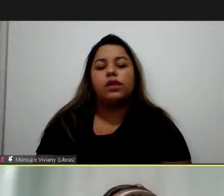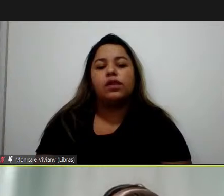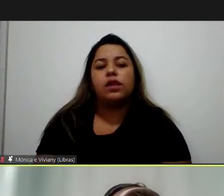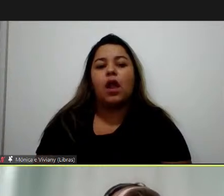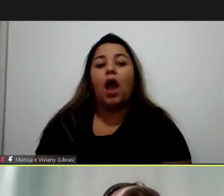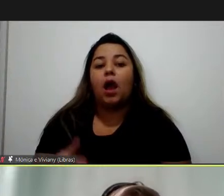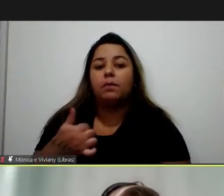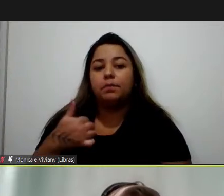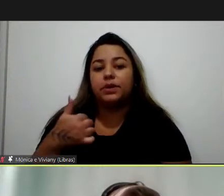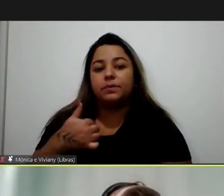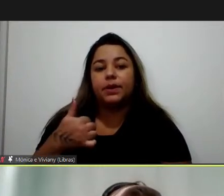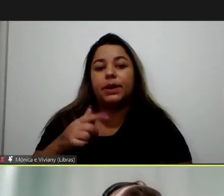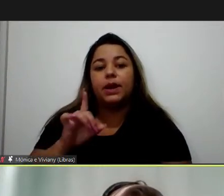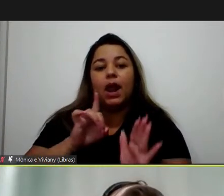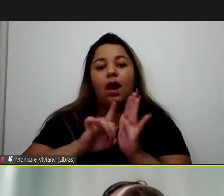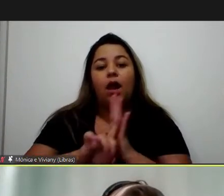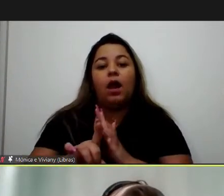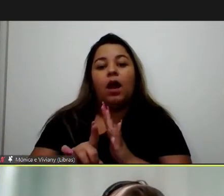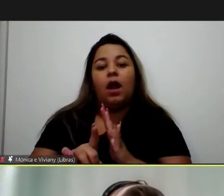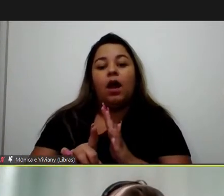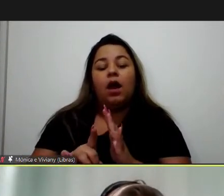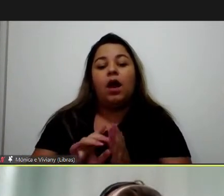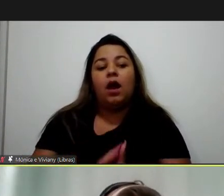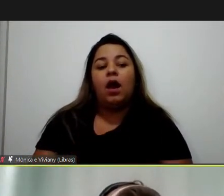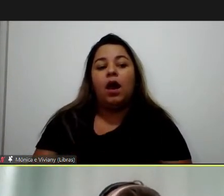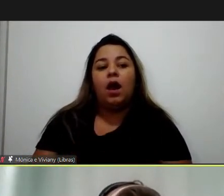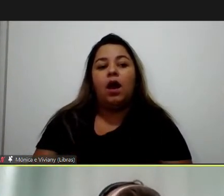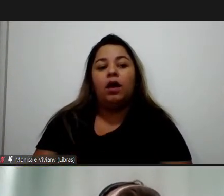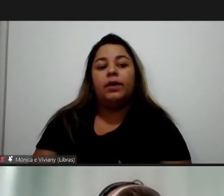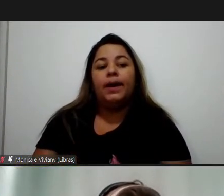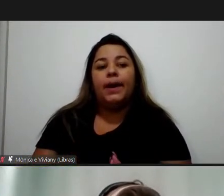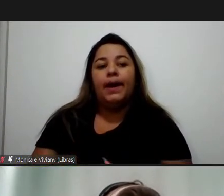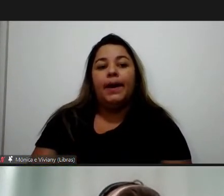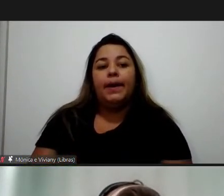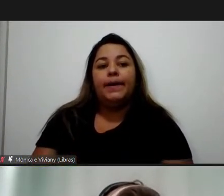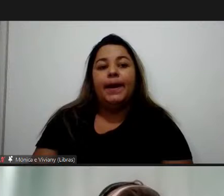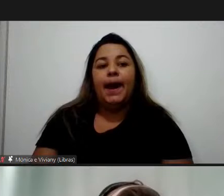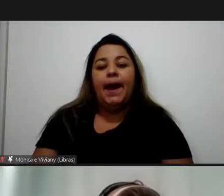primeira, o tema da nutrição. Only the third one.